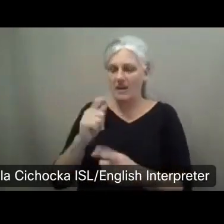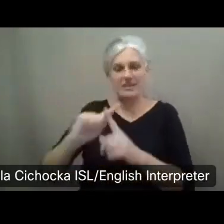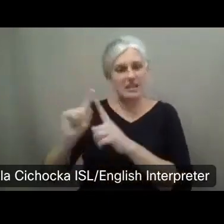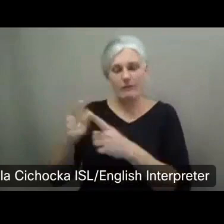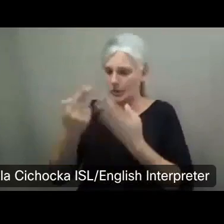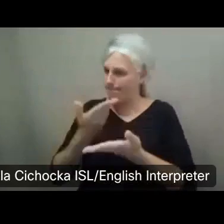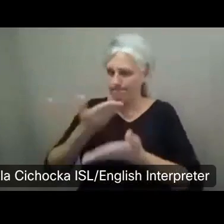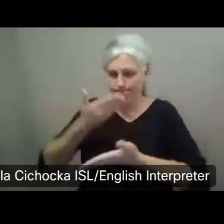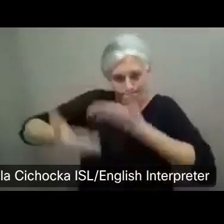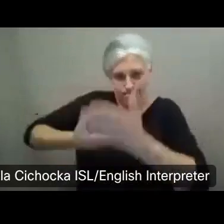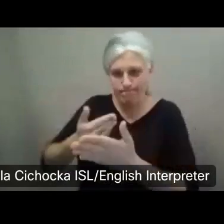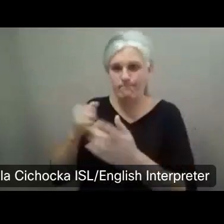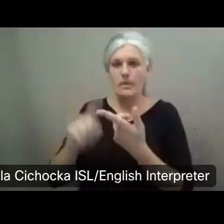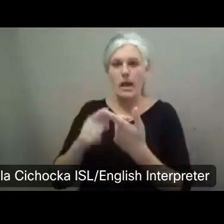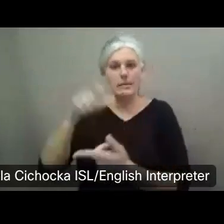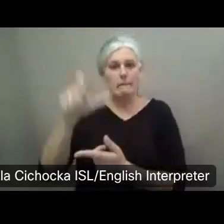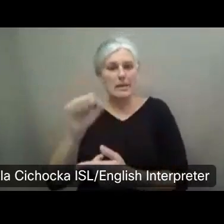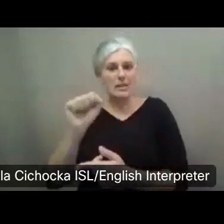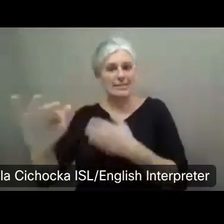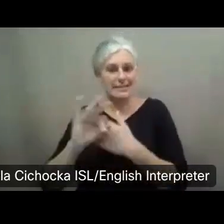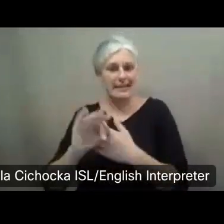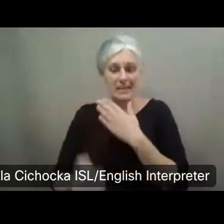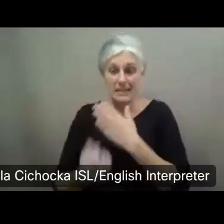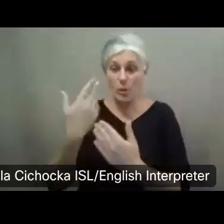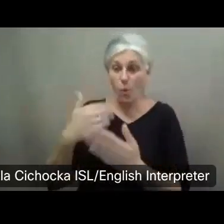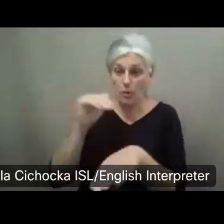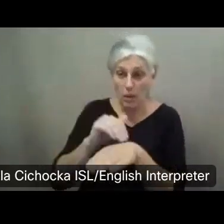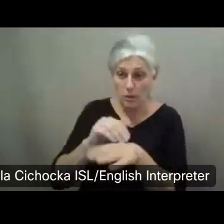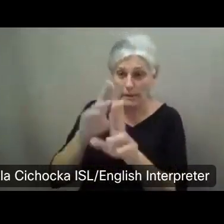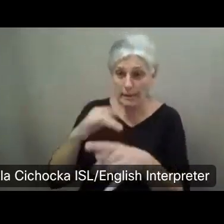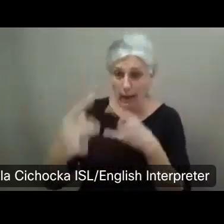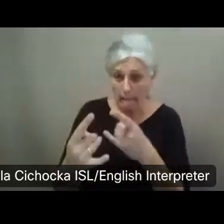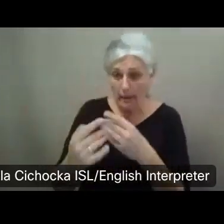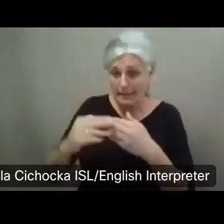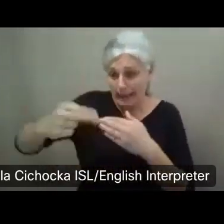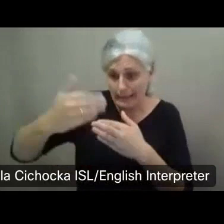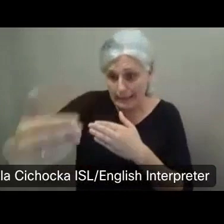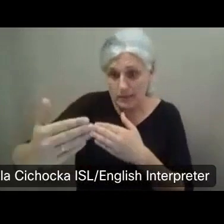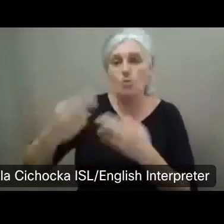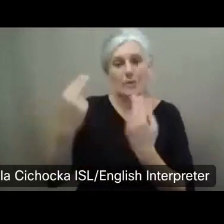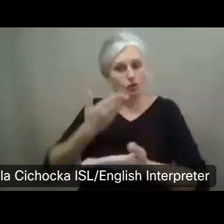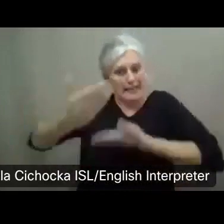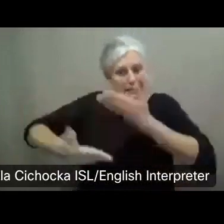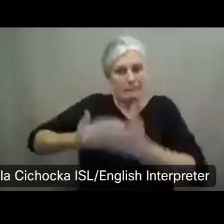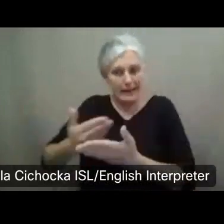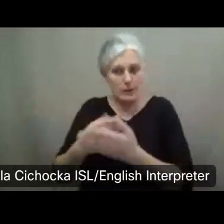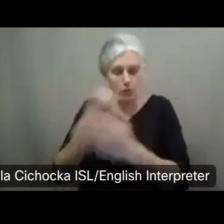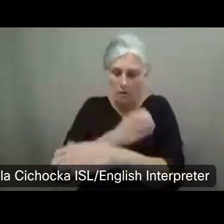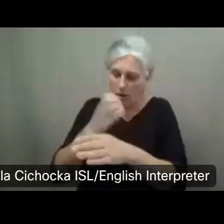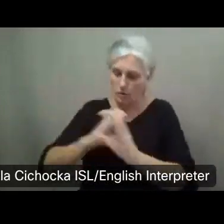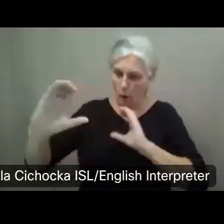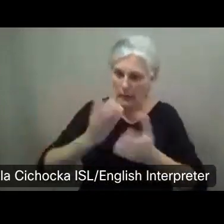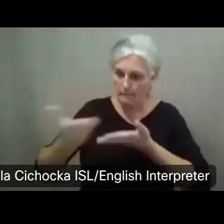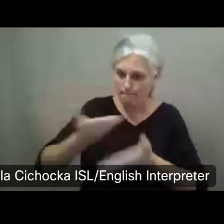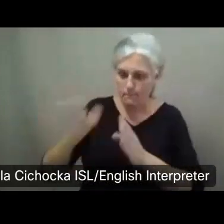you know, surrounding the patient safety incidents, what the consequences are going to be, and for that to be an ongoing communication in